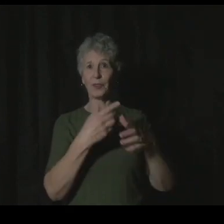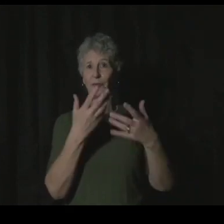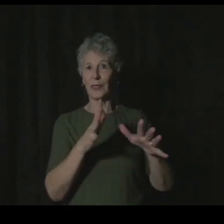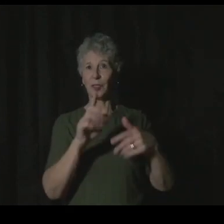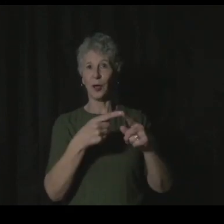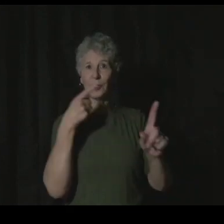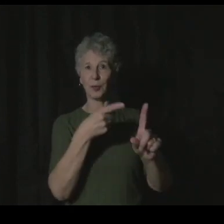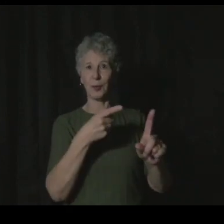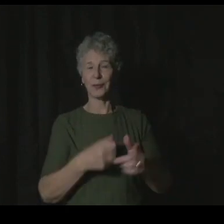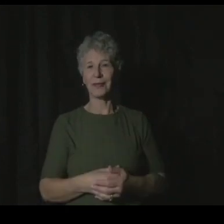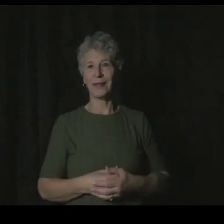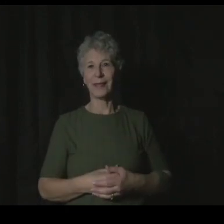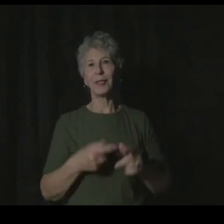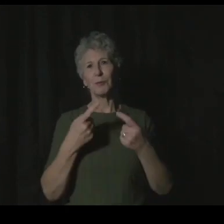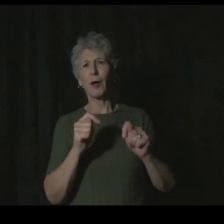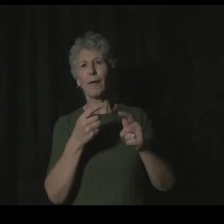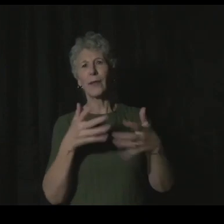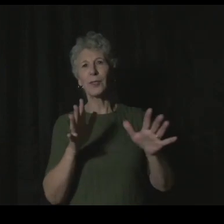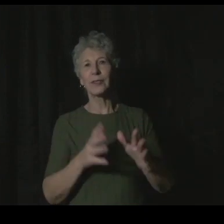you can get done.